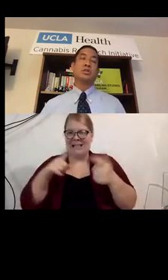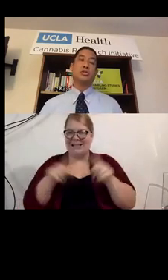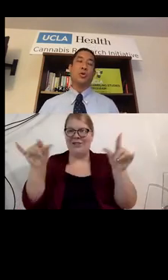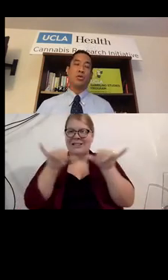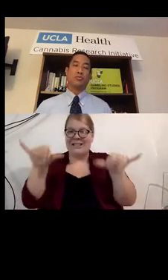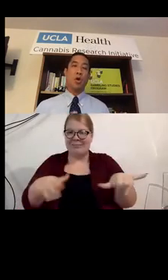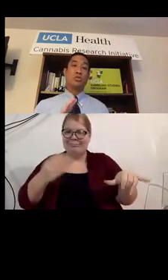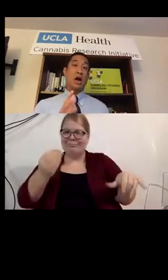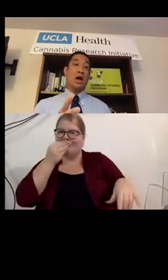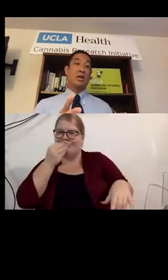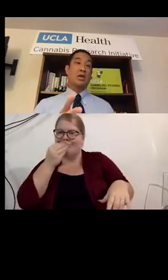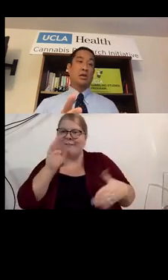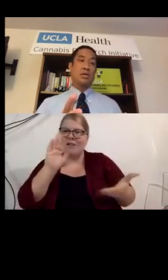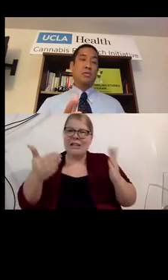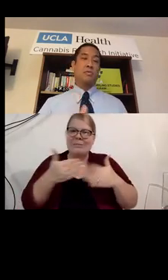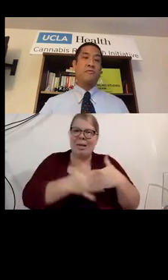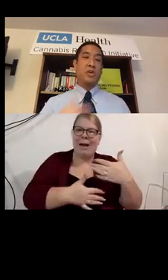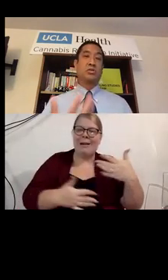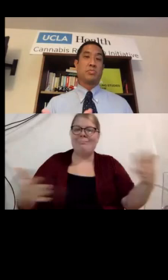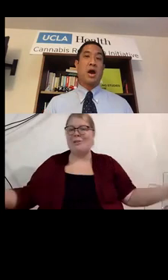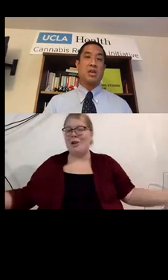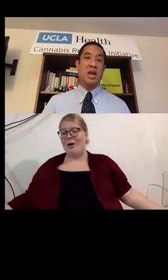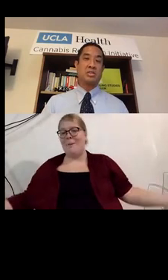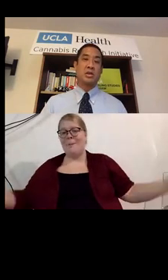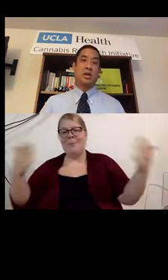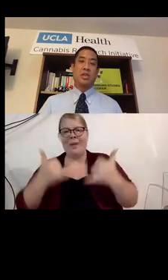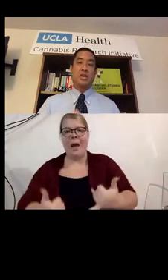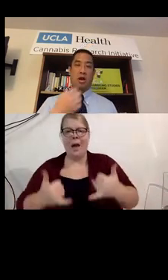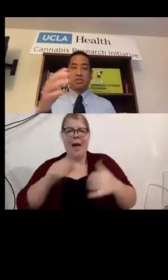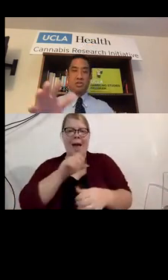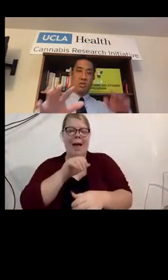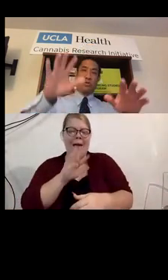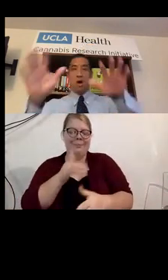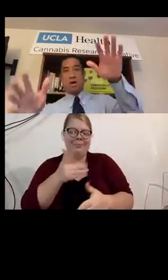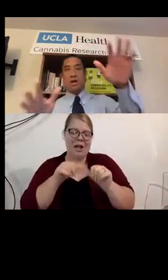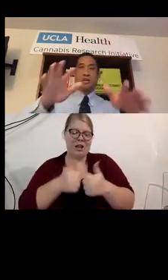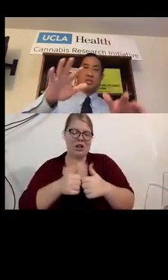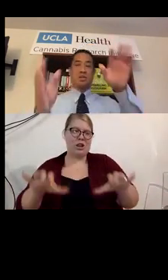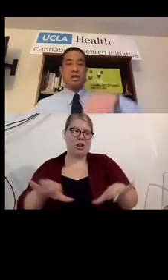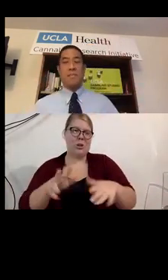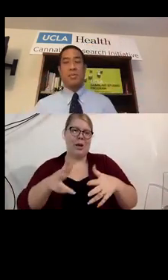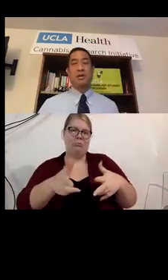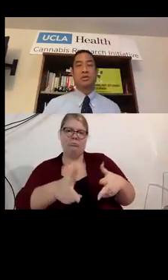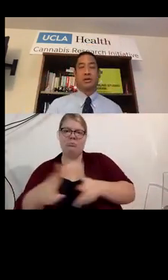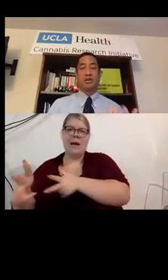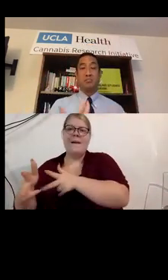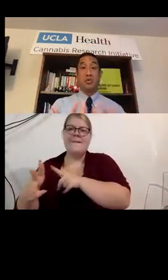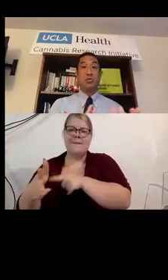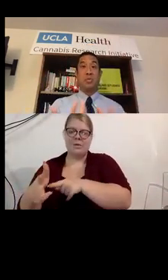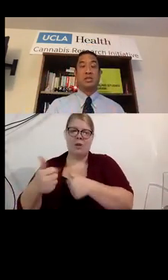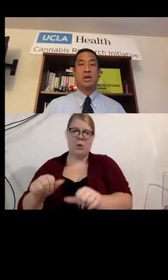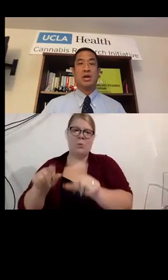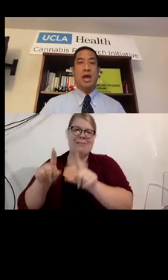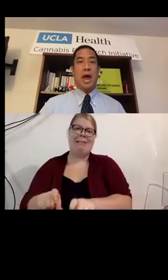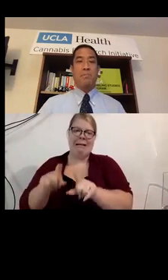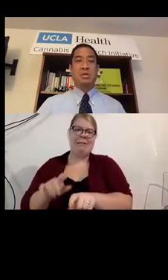agencies are doing are roadside field sobriety tests that aren't just, you know, the walking and things like that, but actually are